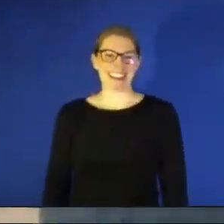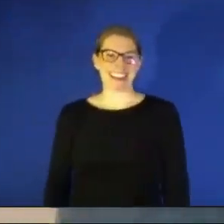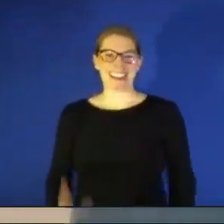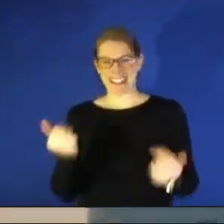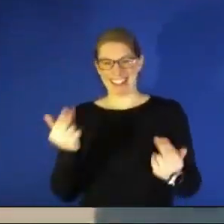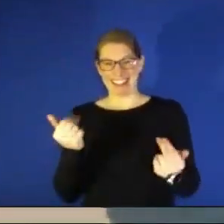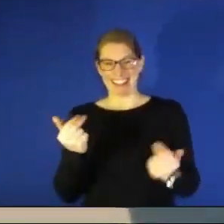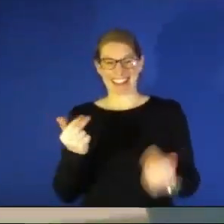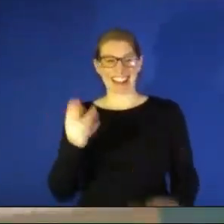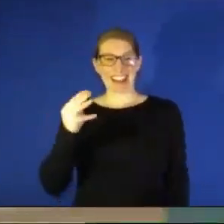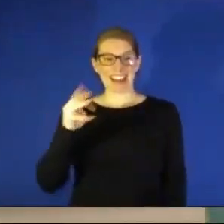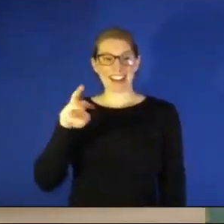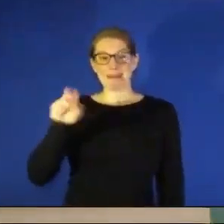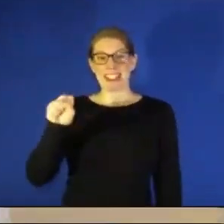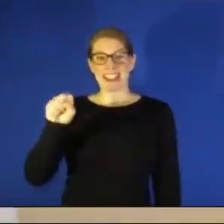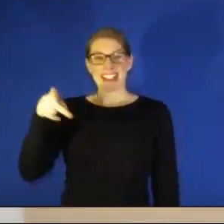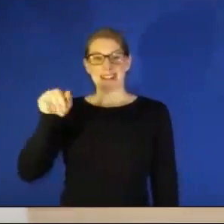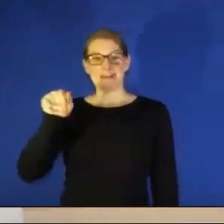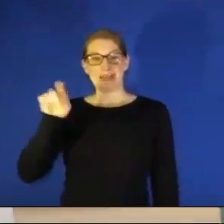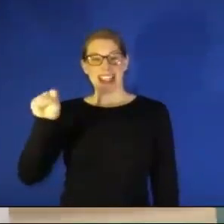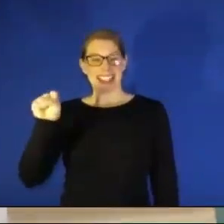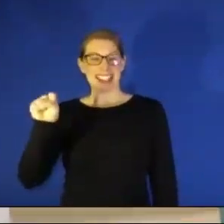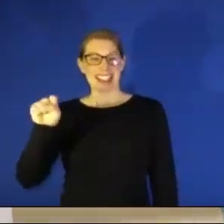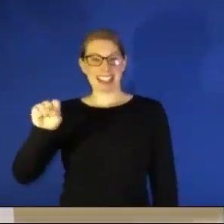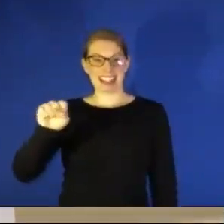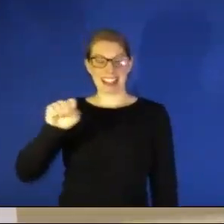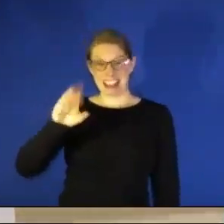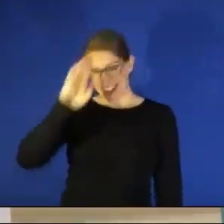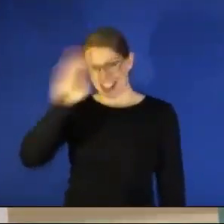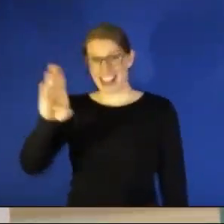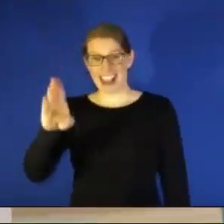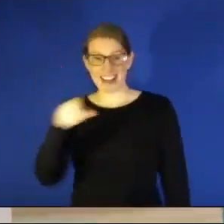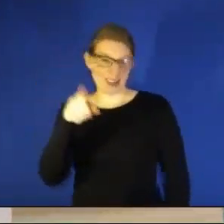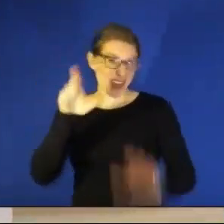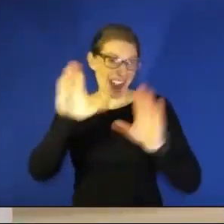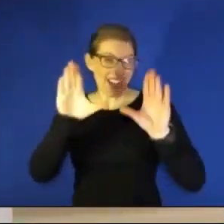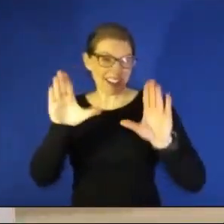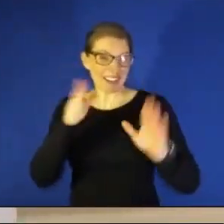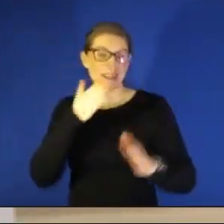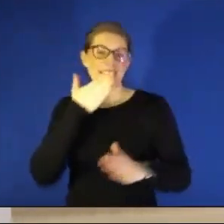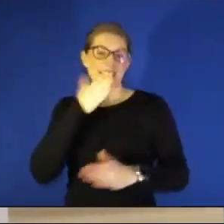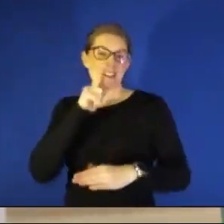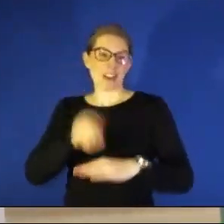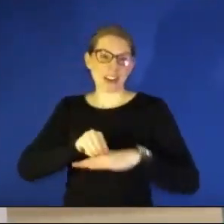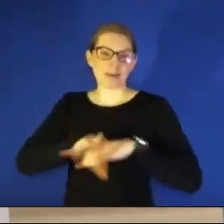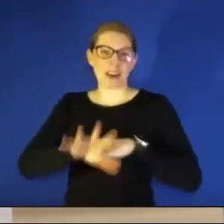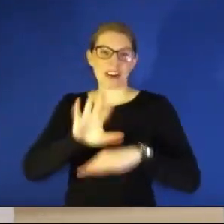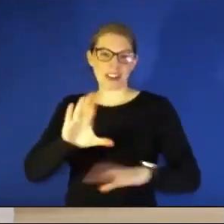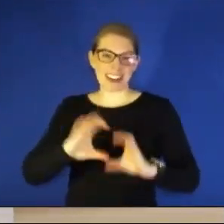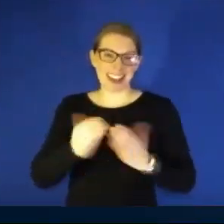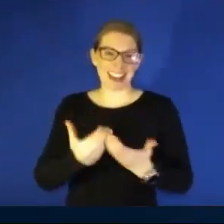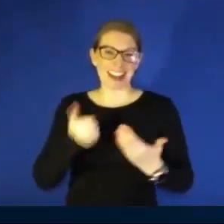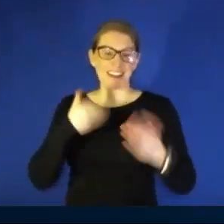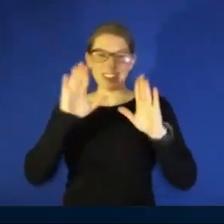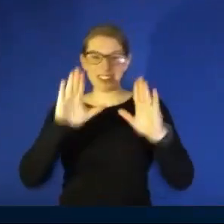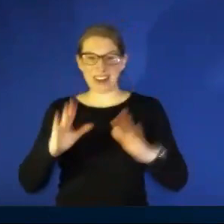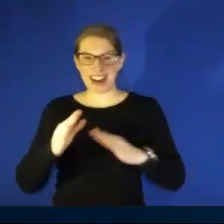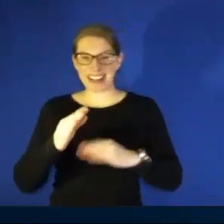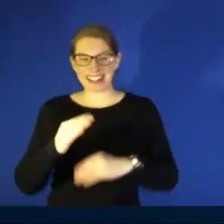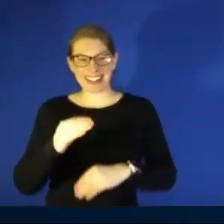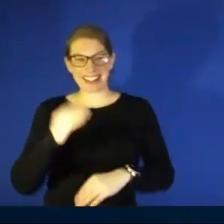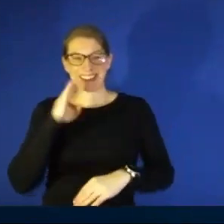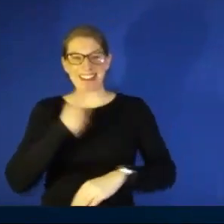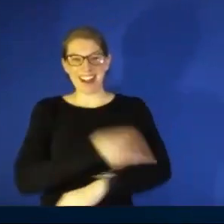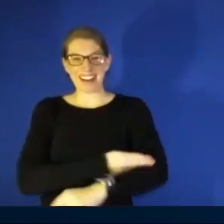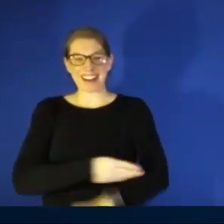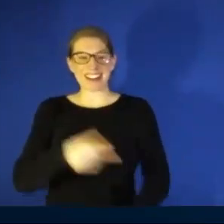Mrs. Pitts? Yep. Okay, Mrs. Pitts, you are awesome. Thank you for inspiring your class. And you've got a great daughter. Yes, Mrs. Pitts and